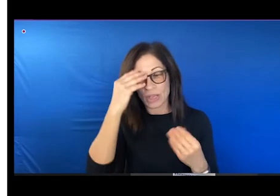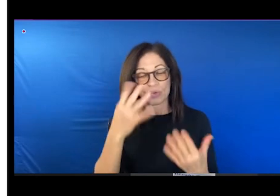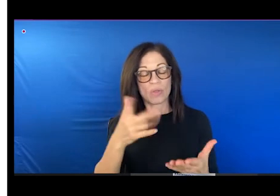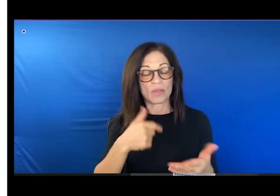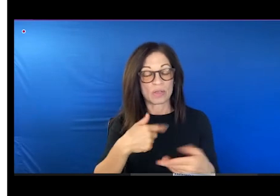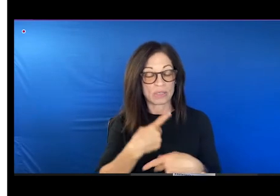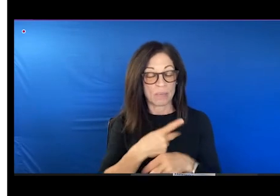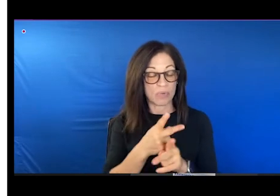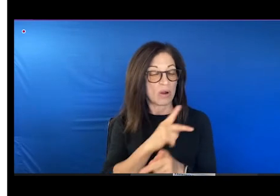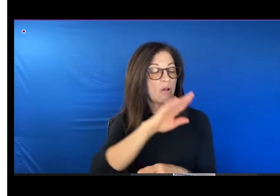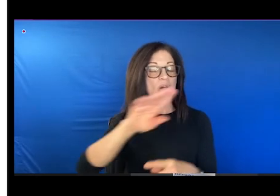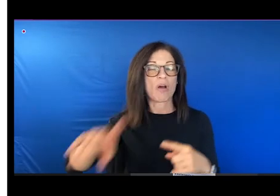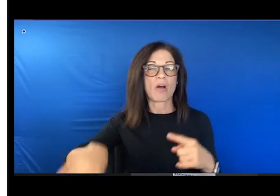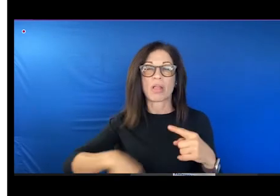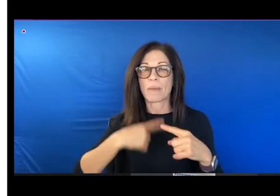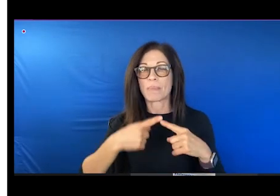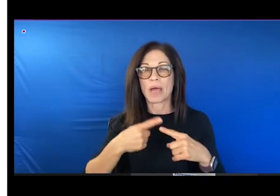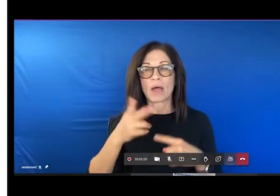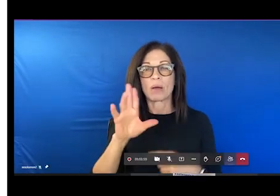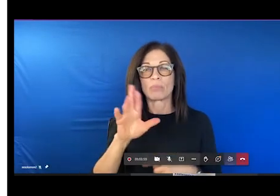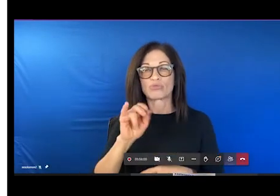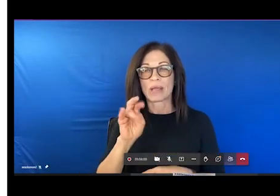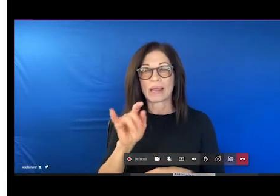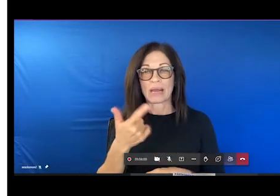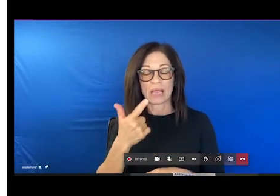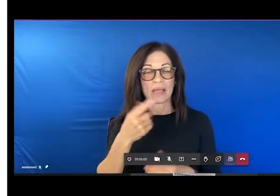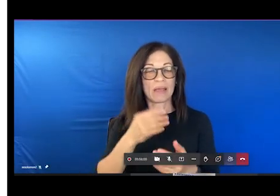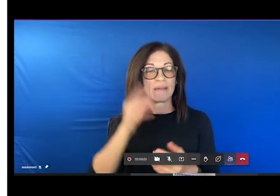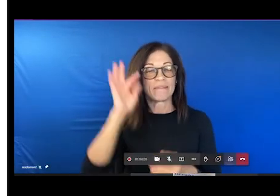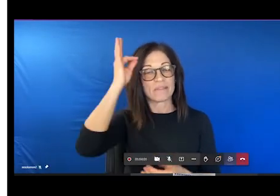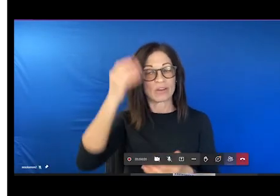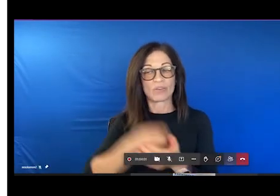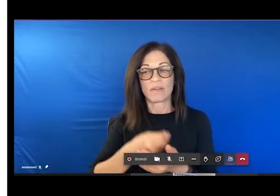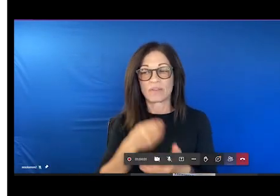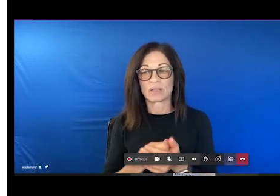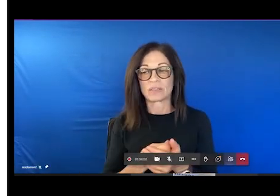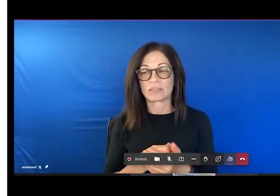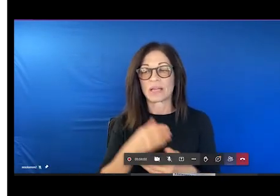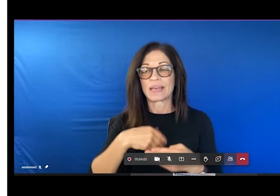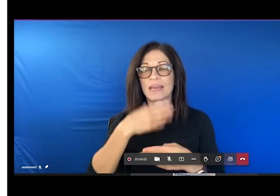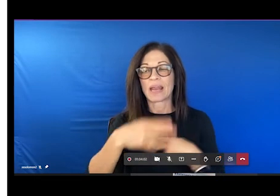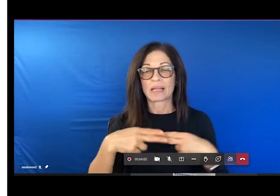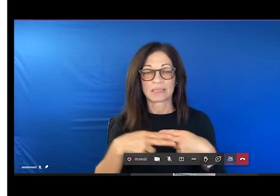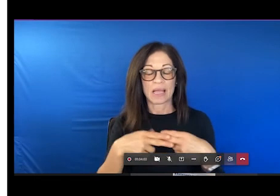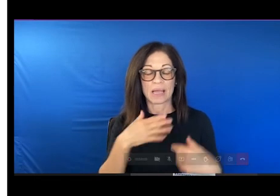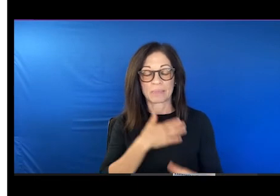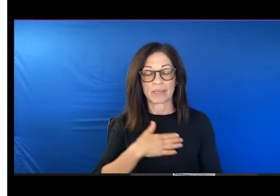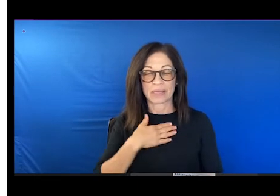your attention to the fact that there's a product all about braiding federal funds. Next slide, please.